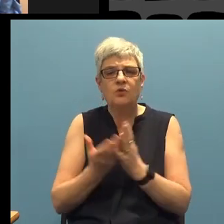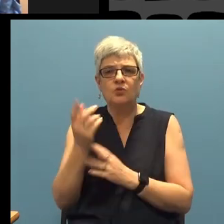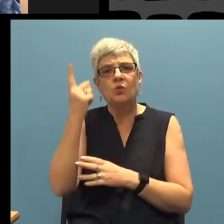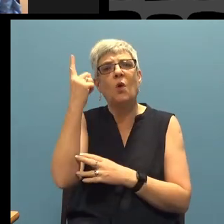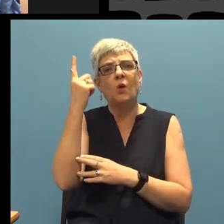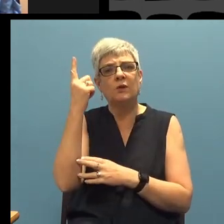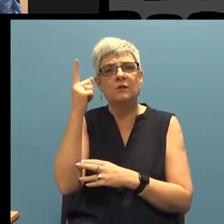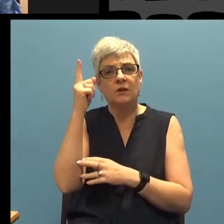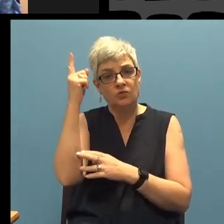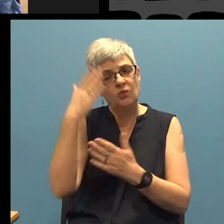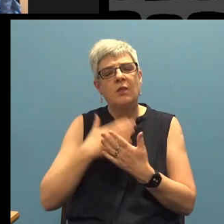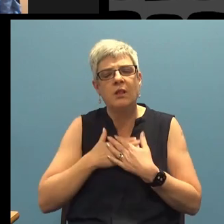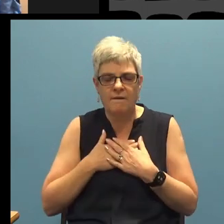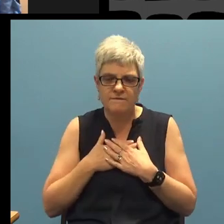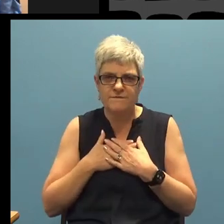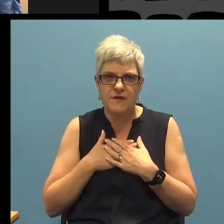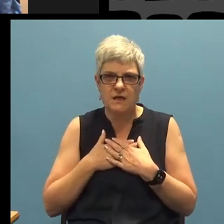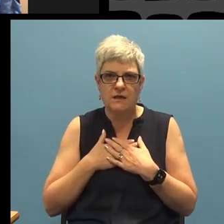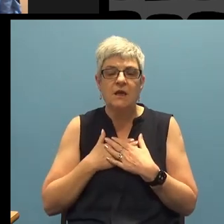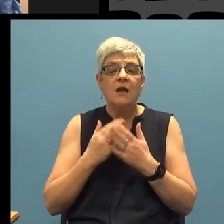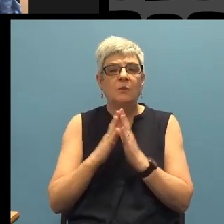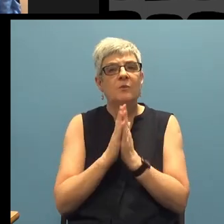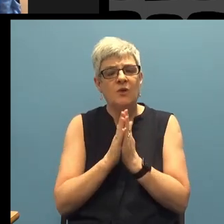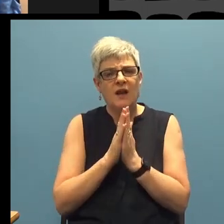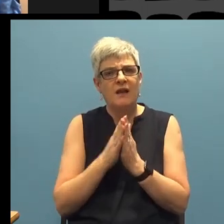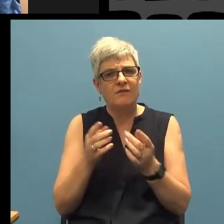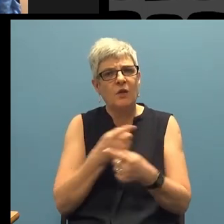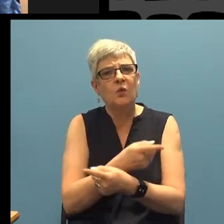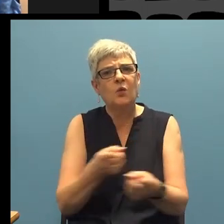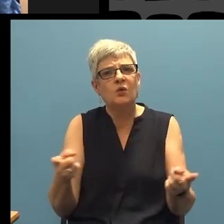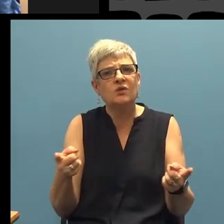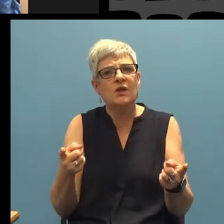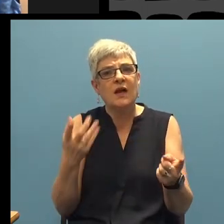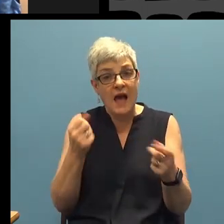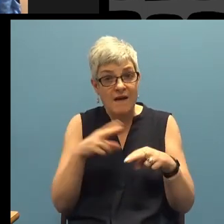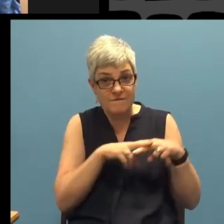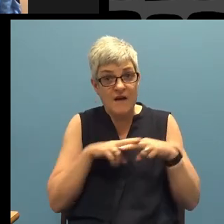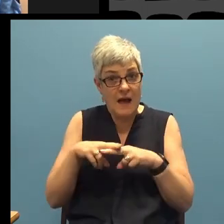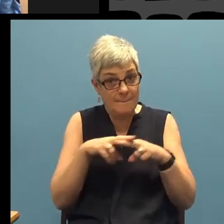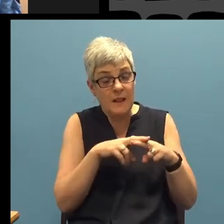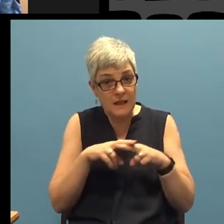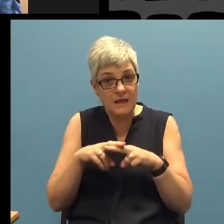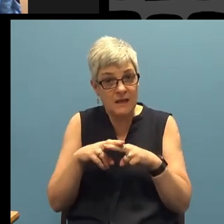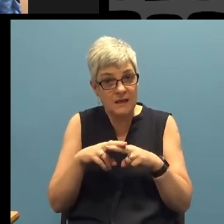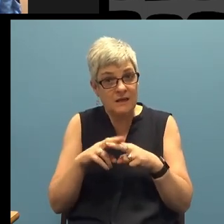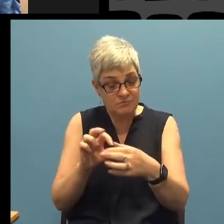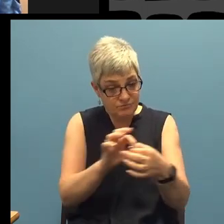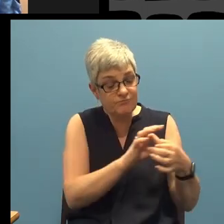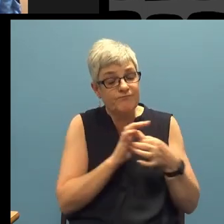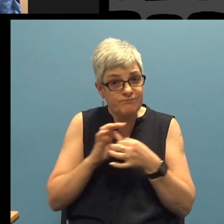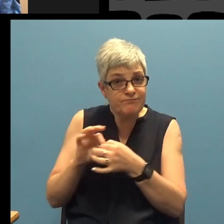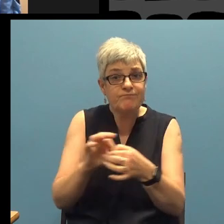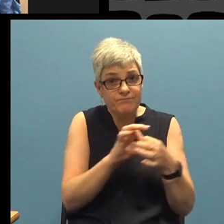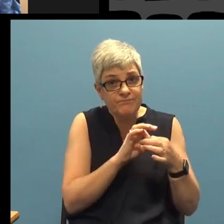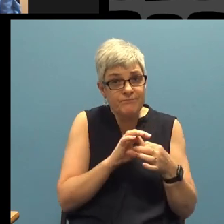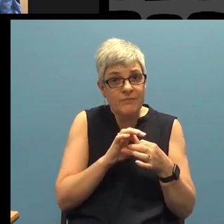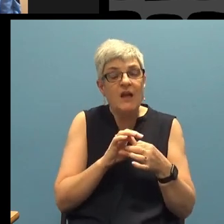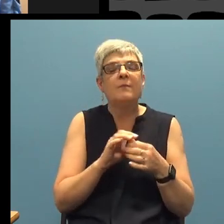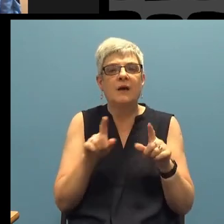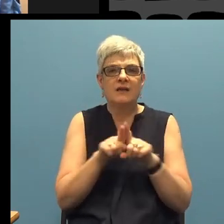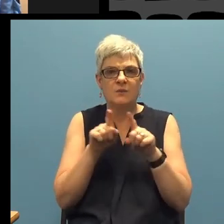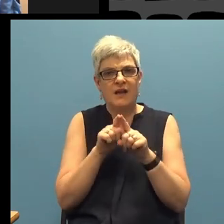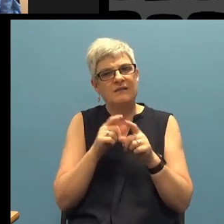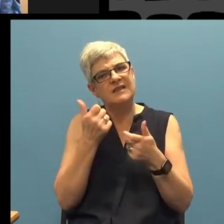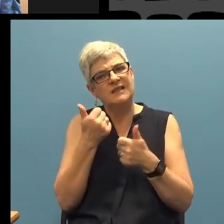love them. And we pray for those who will have family around them this Christmas, and also those who find themselves stuck